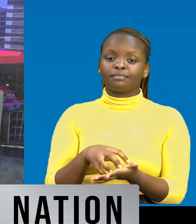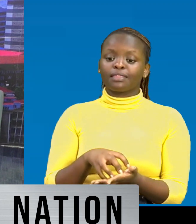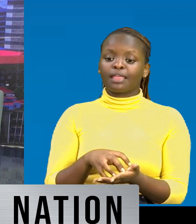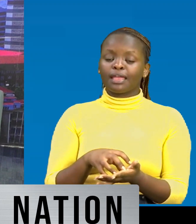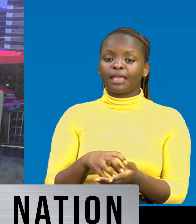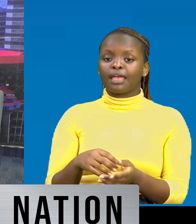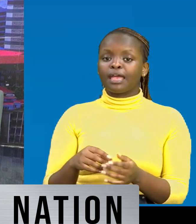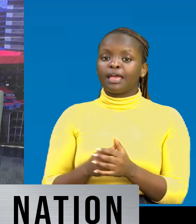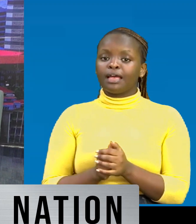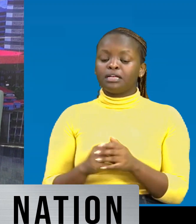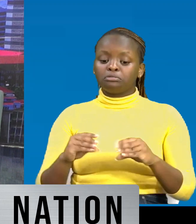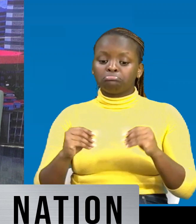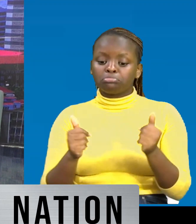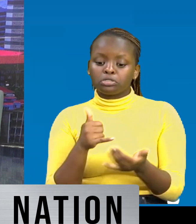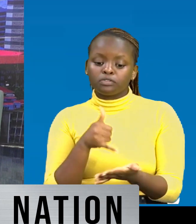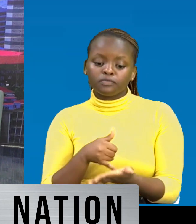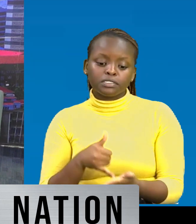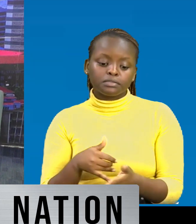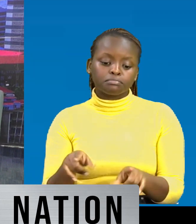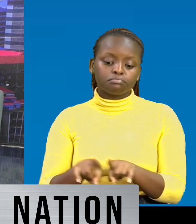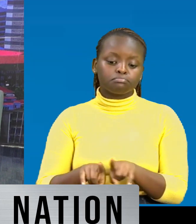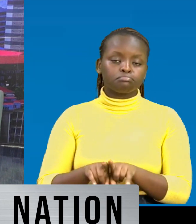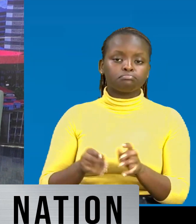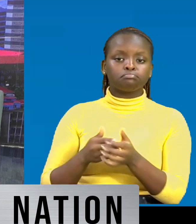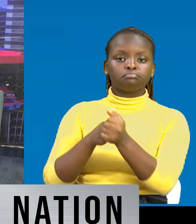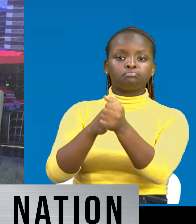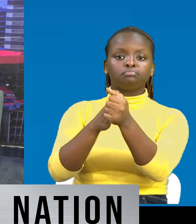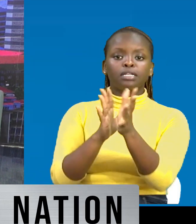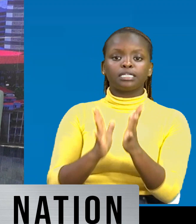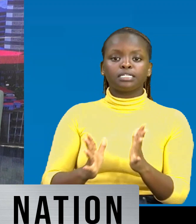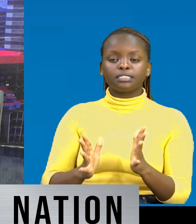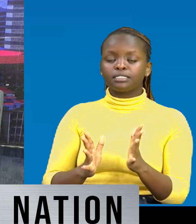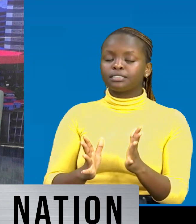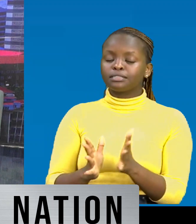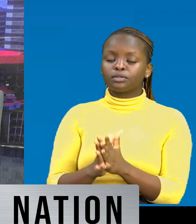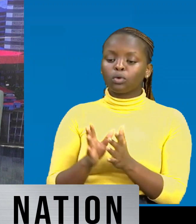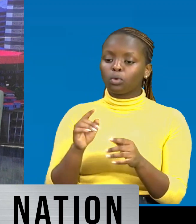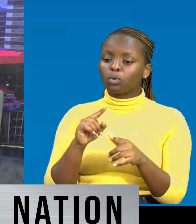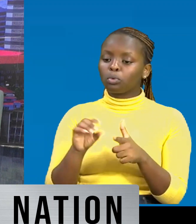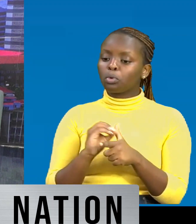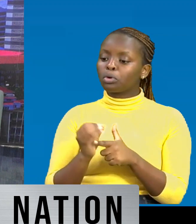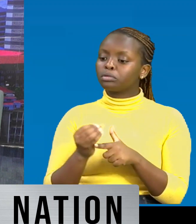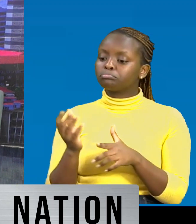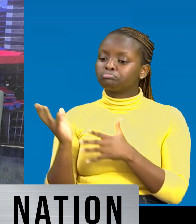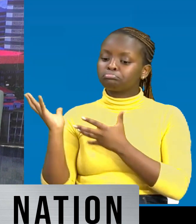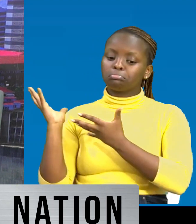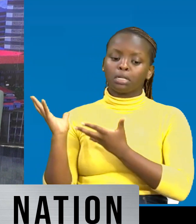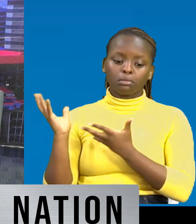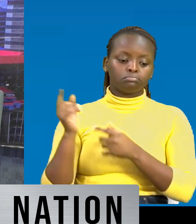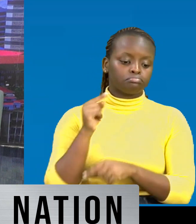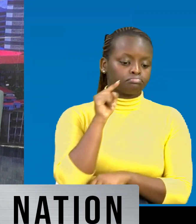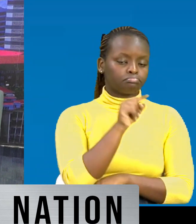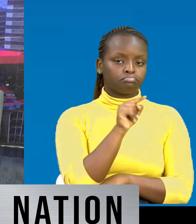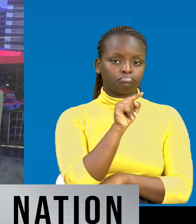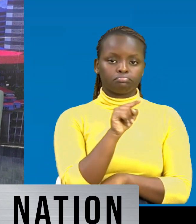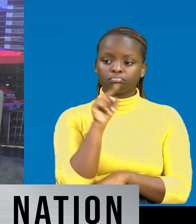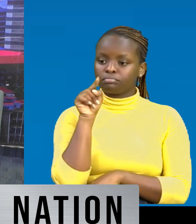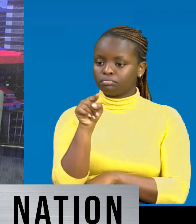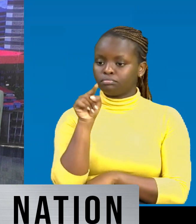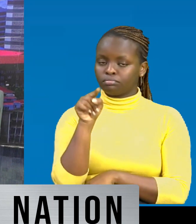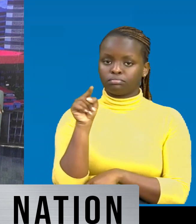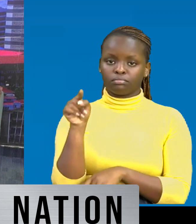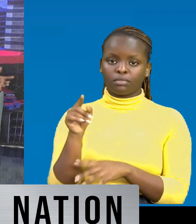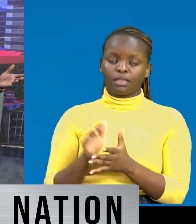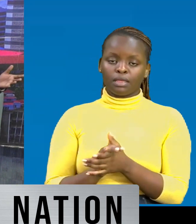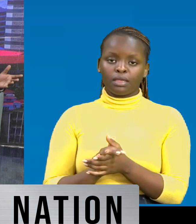with it as leaders, or are we going to start blame games and that kind of stuff? And then by the time that time comes, and then the bulldozers